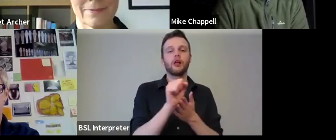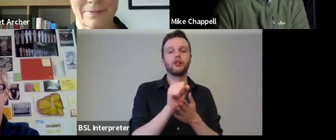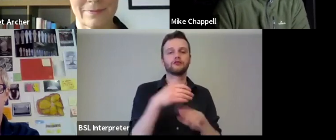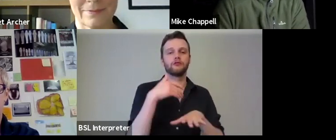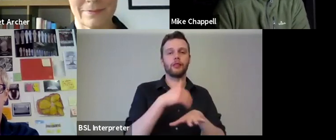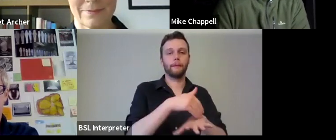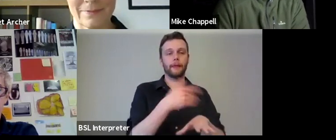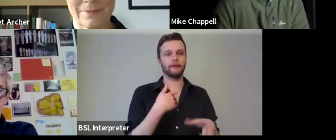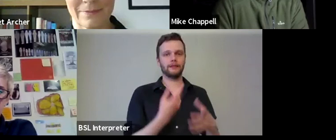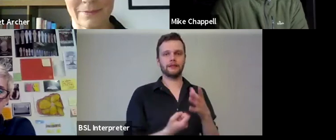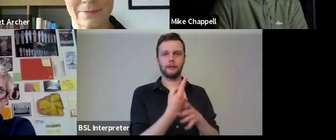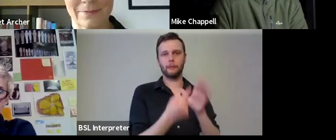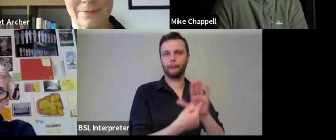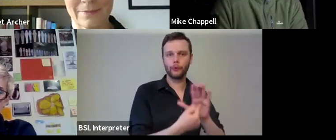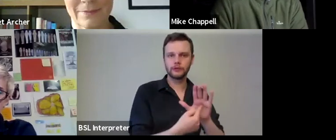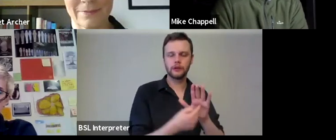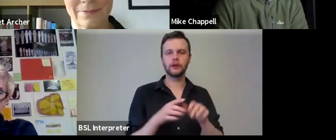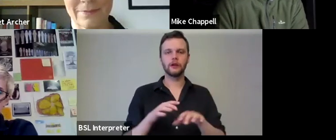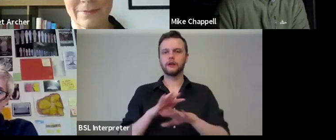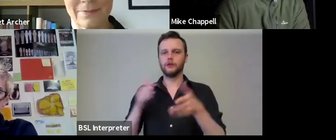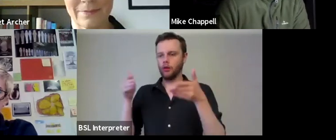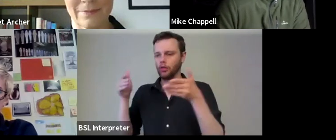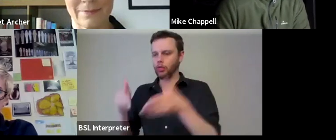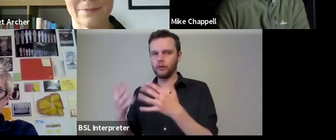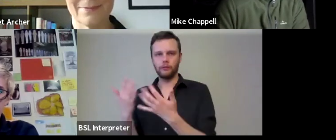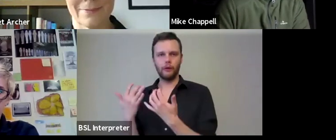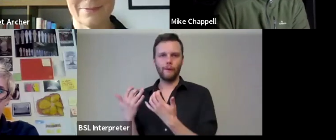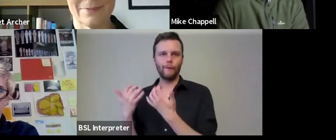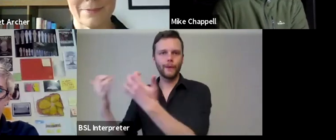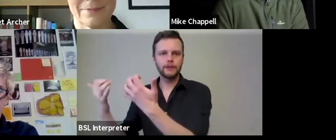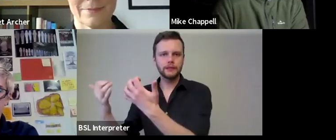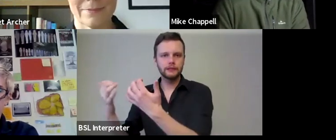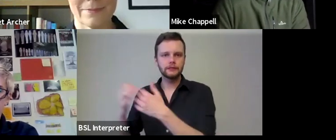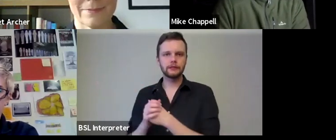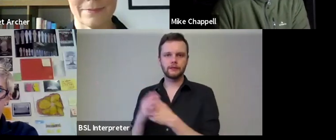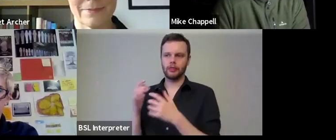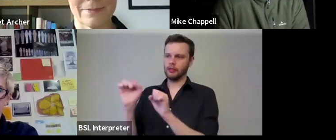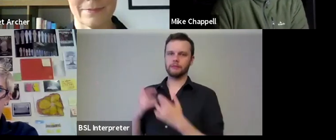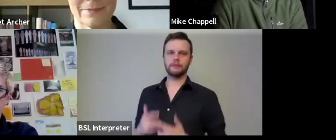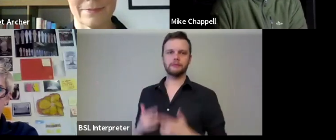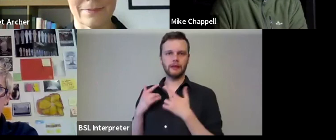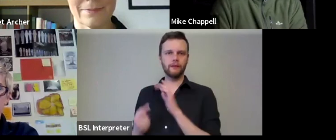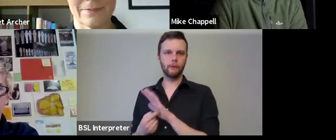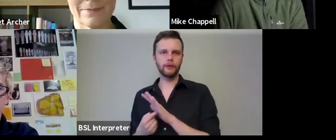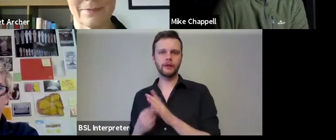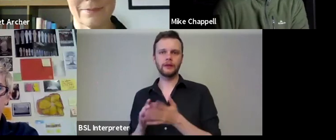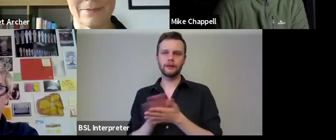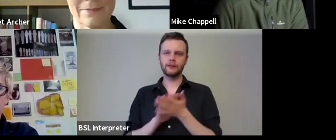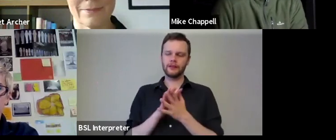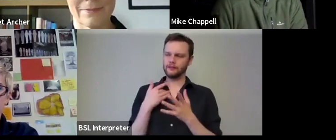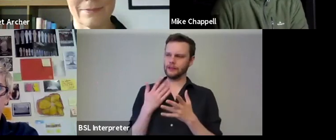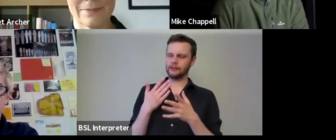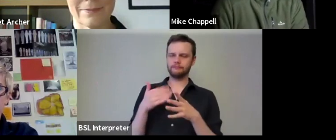activity that matters, and it's not just the audience perspective that matters. It's a very